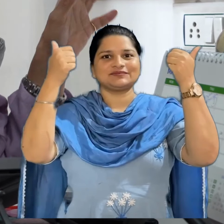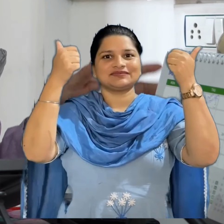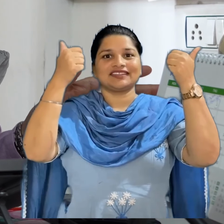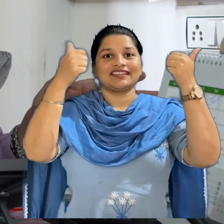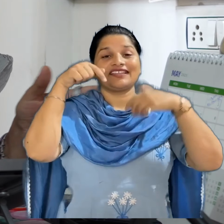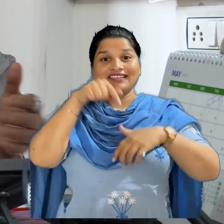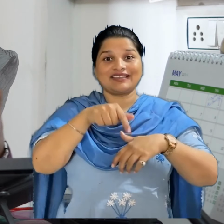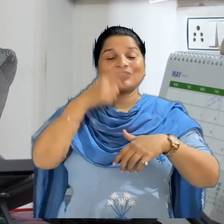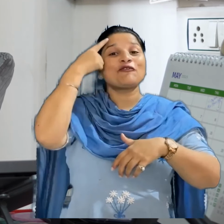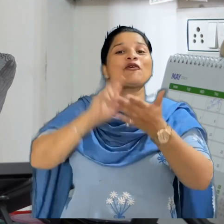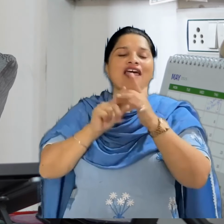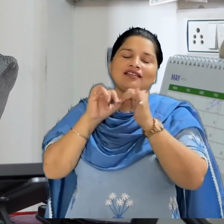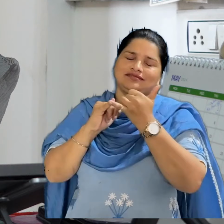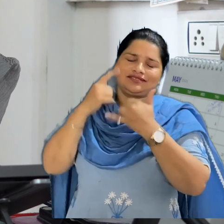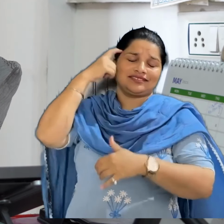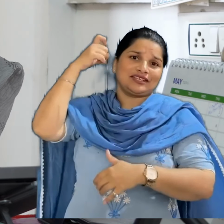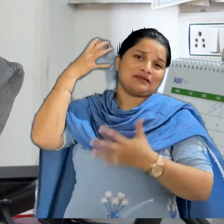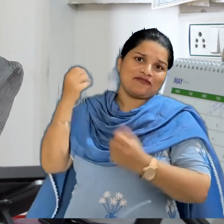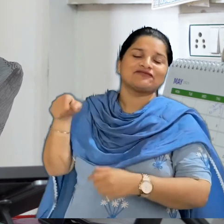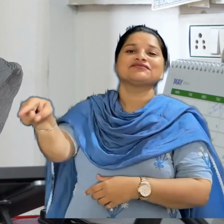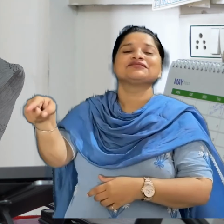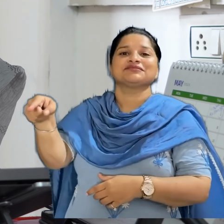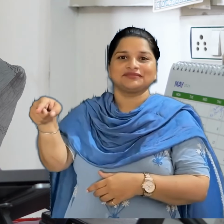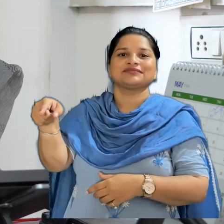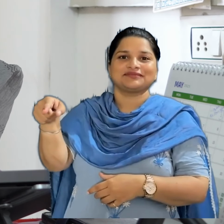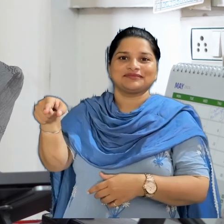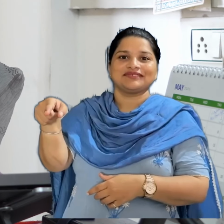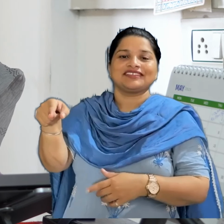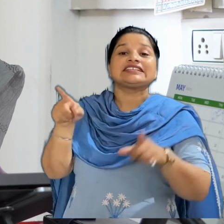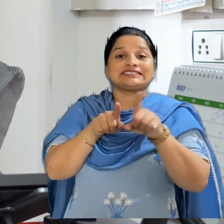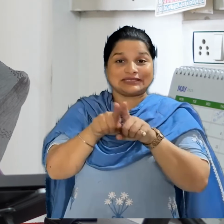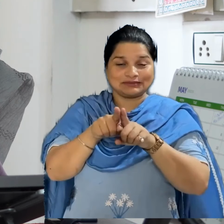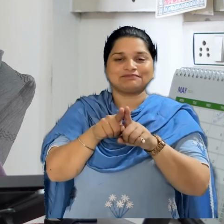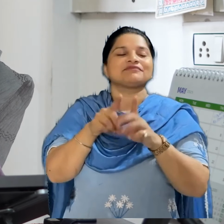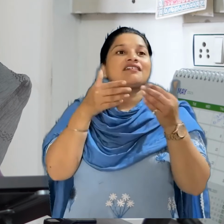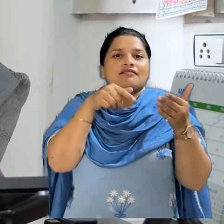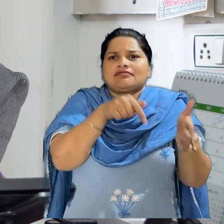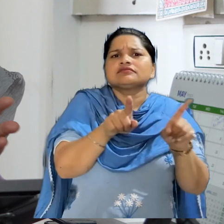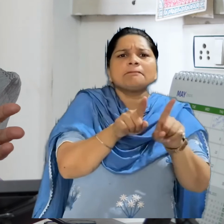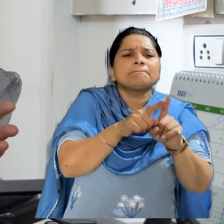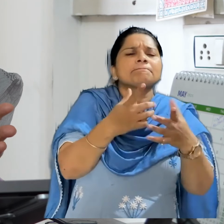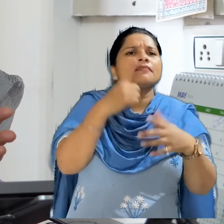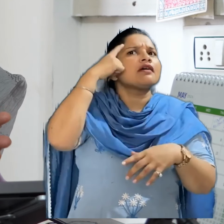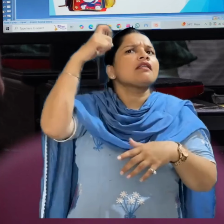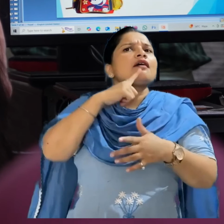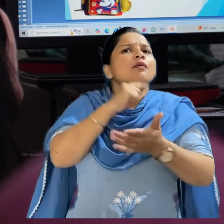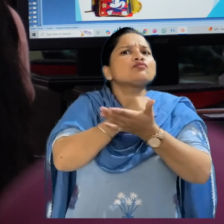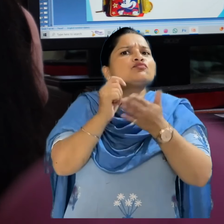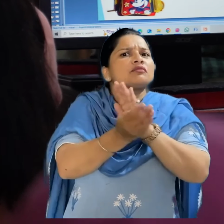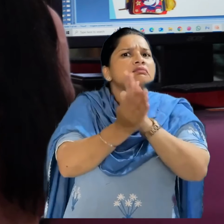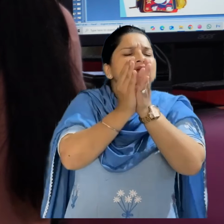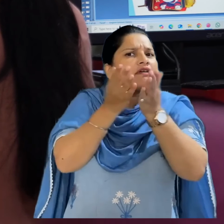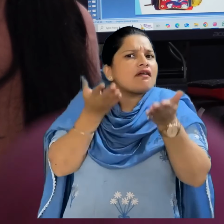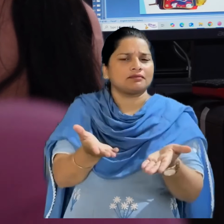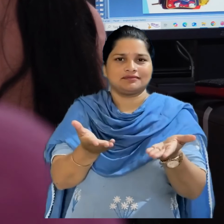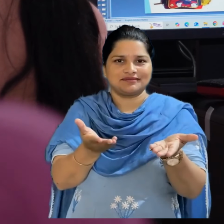and spreading of the wings as it is been for NDS. I cannot thank them enough, but I don't consider them as donors anymore. So these are